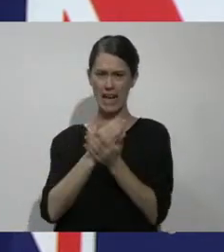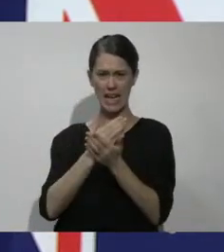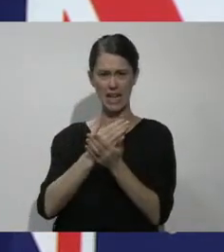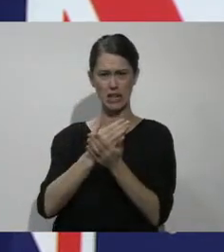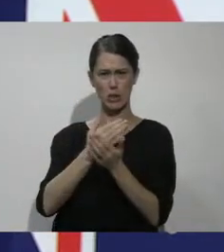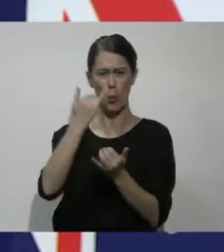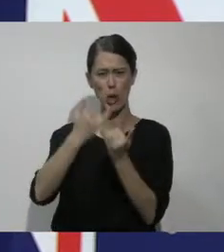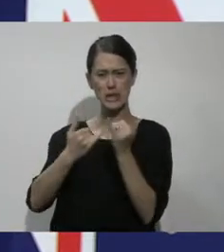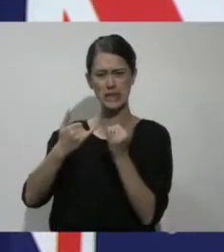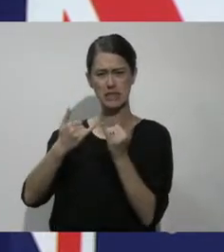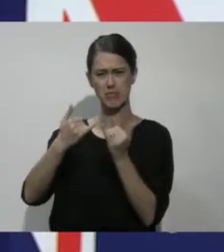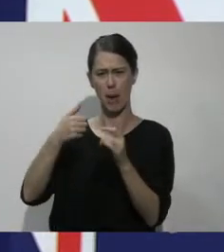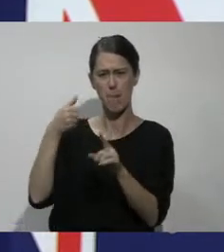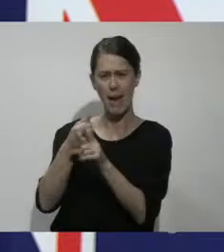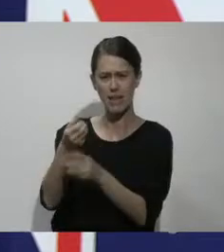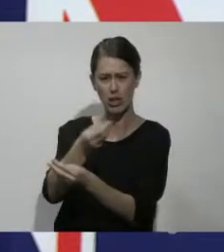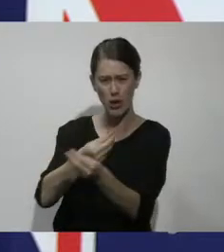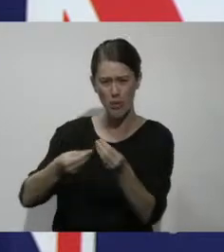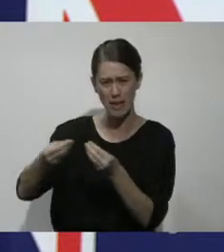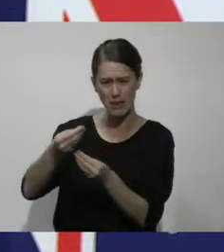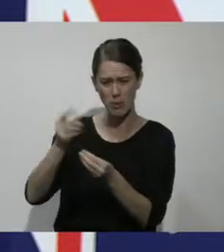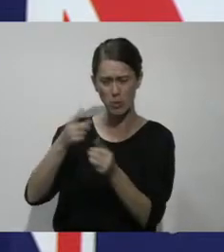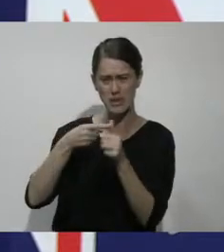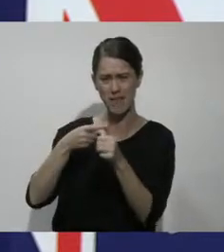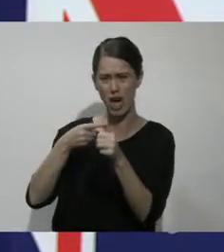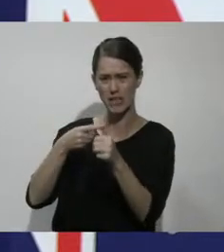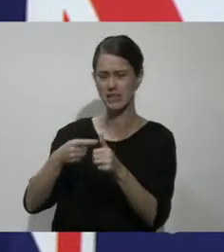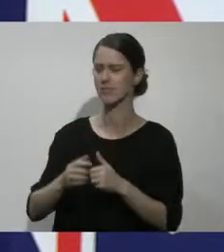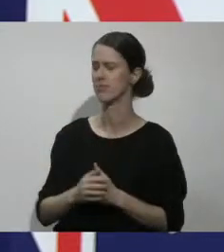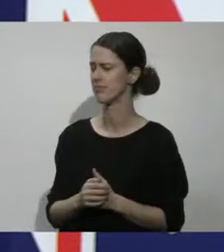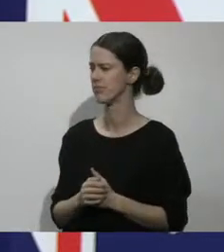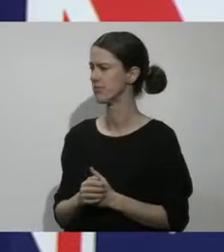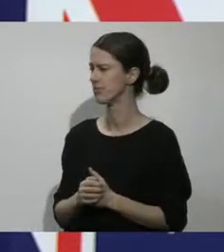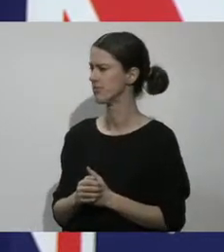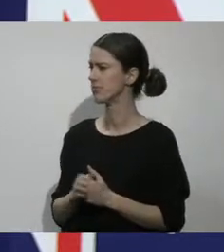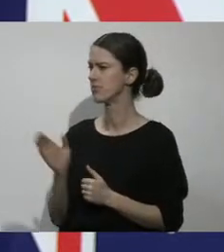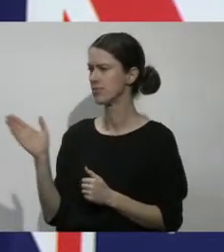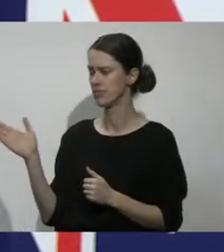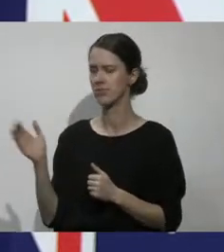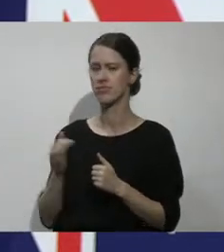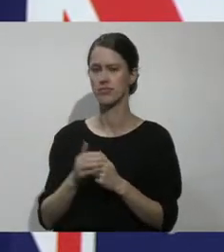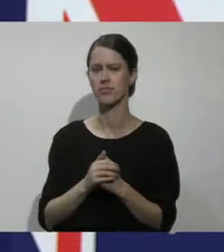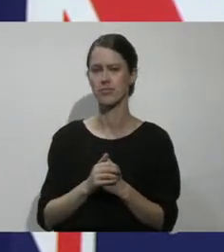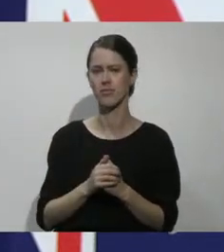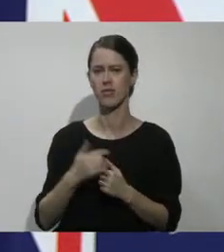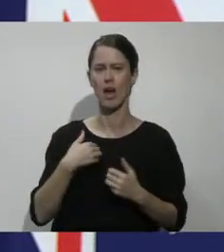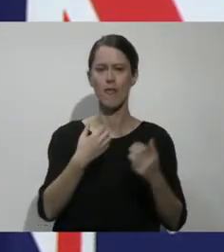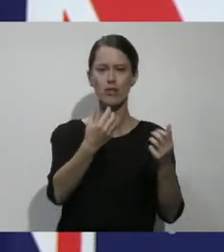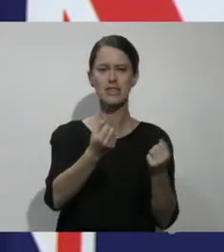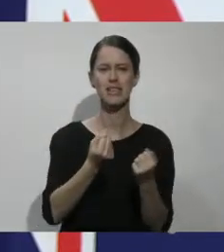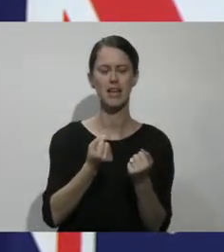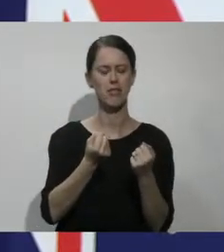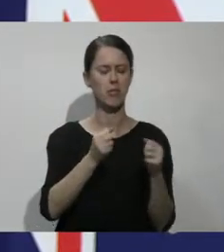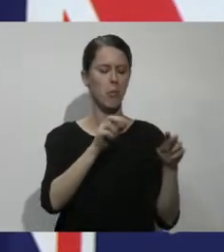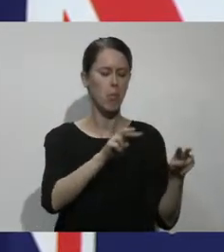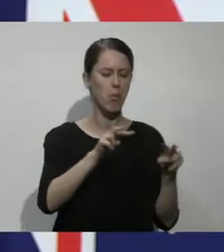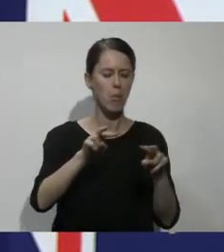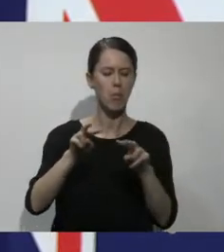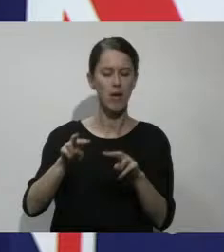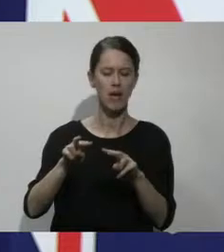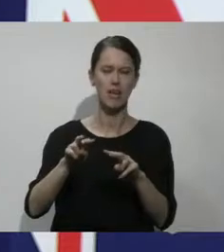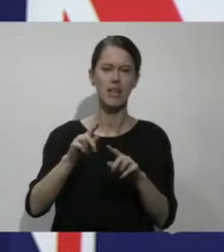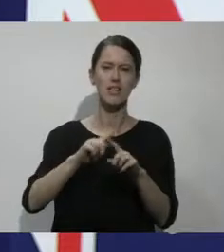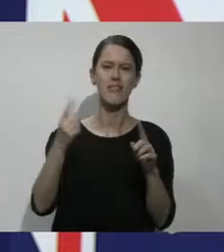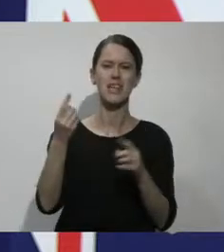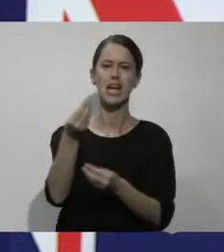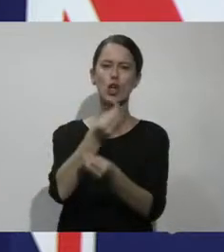think the advice we got was, and the Prime Minister's already suggested it, I've seen a variety of economists talking about the hit on Auckland being